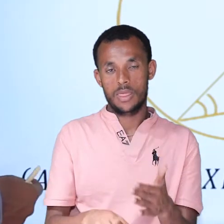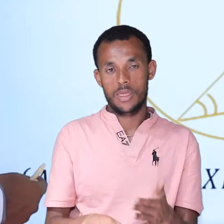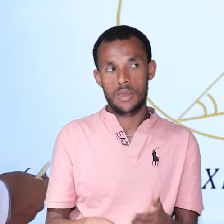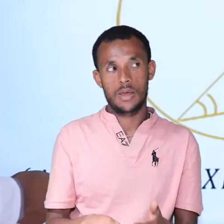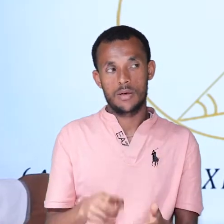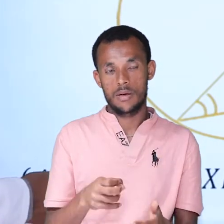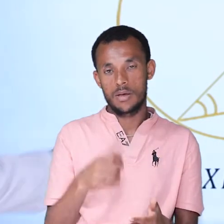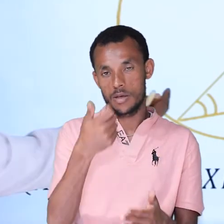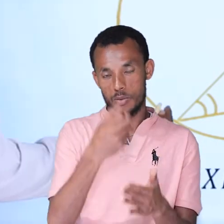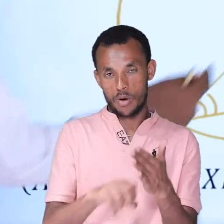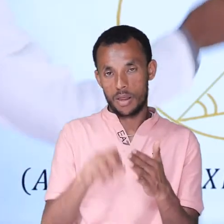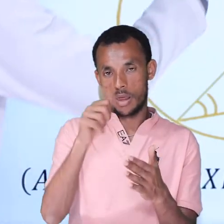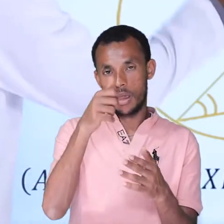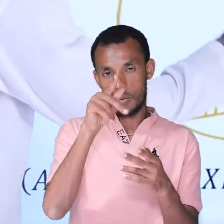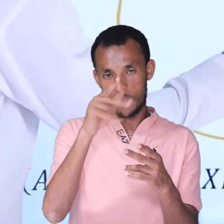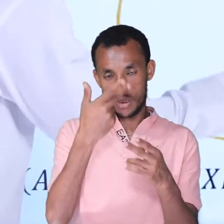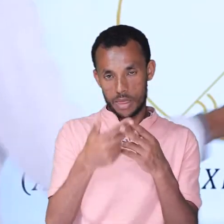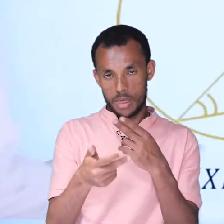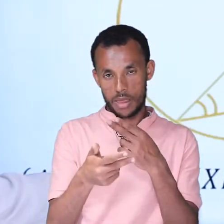here, AP times